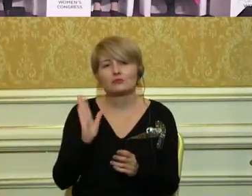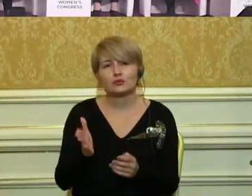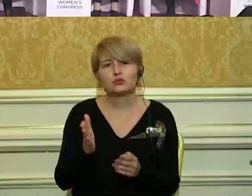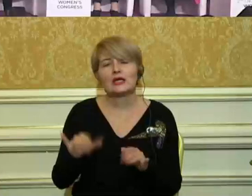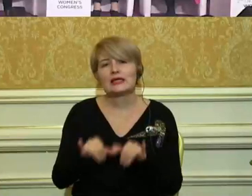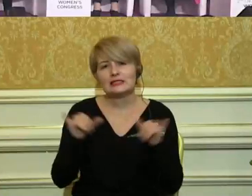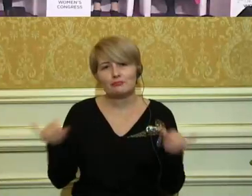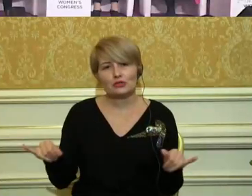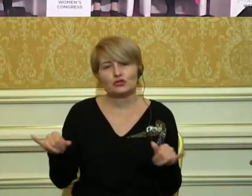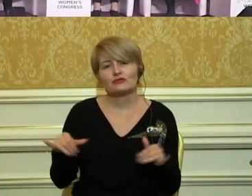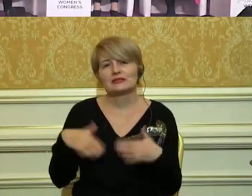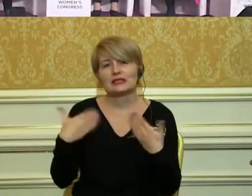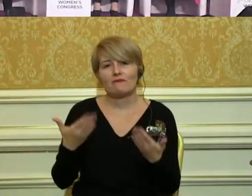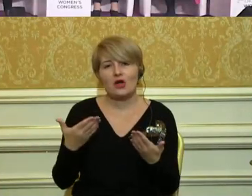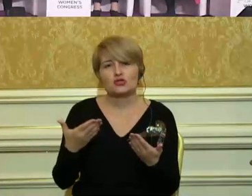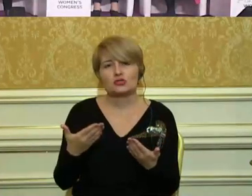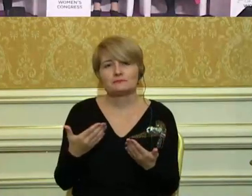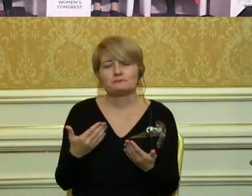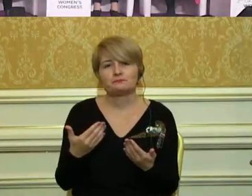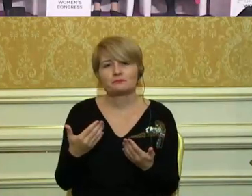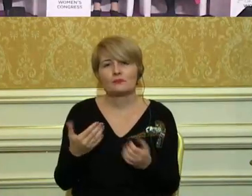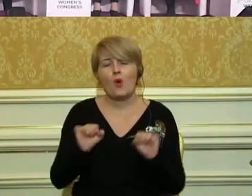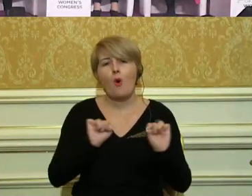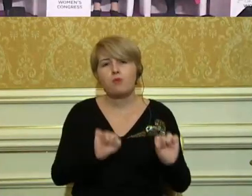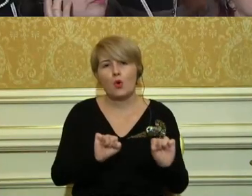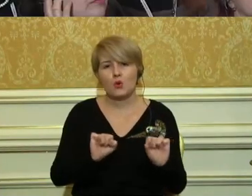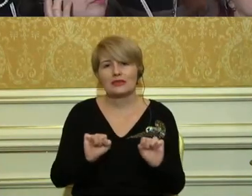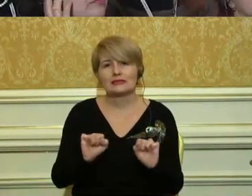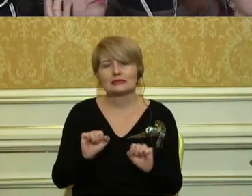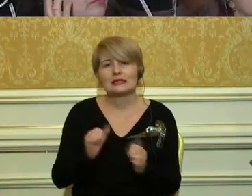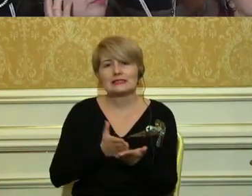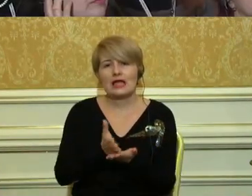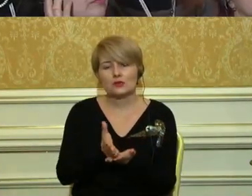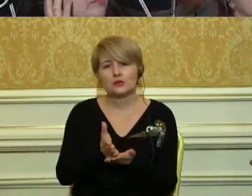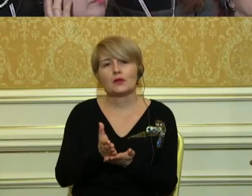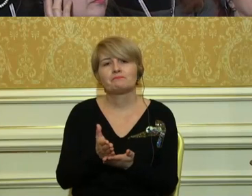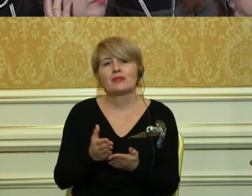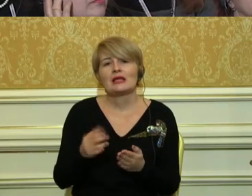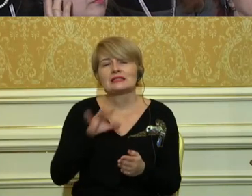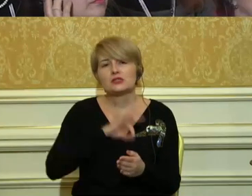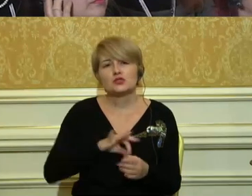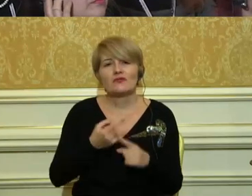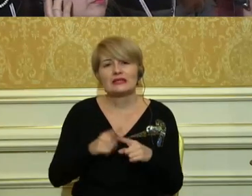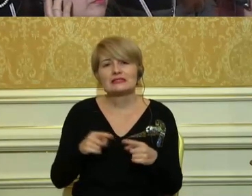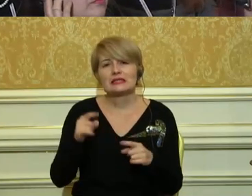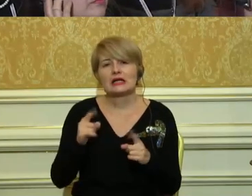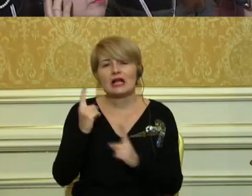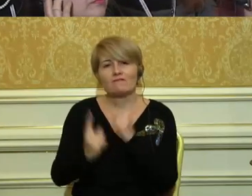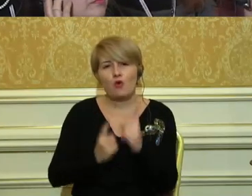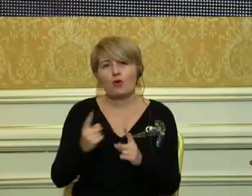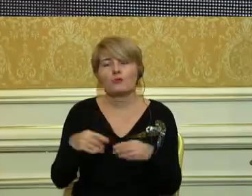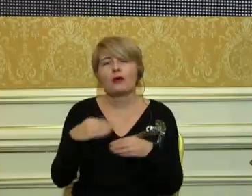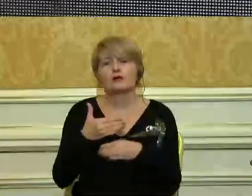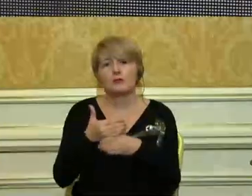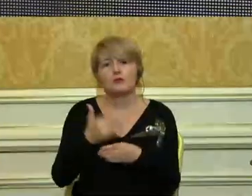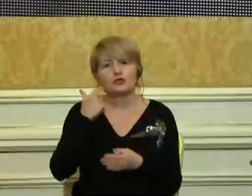embody Euro-Atlantic principles. The implementation of these reforms will bolster Ukraine's ability to